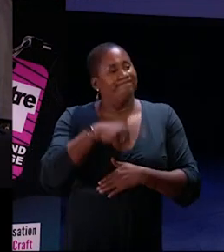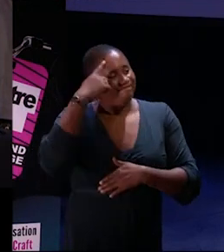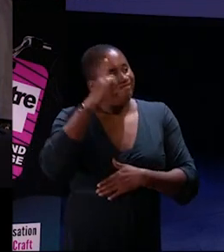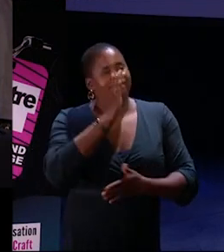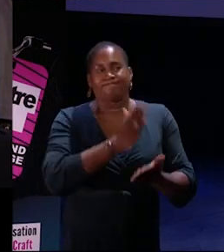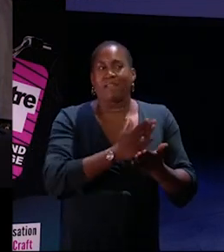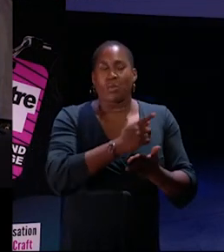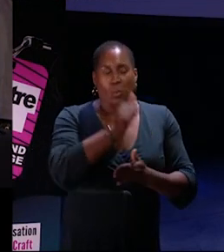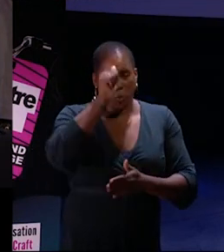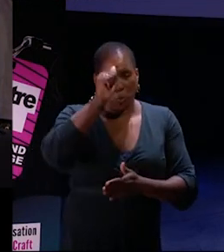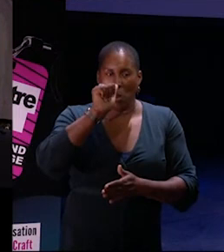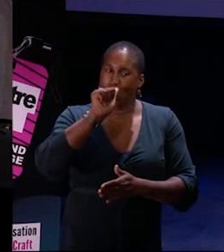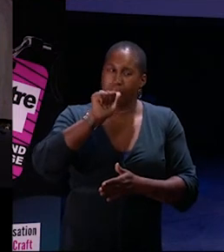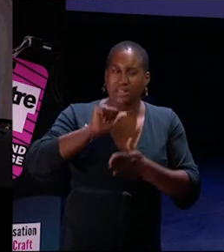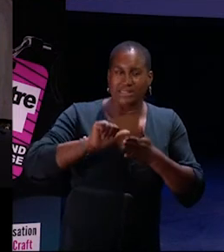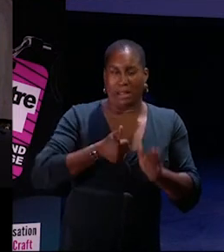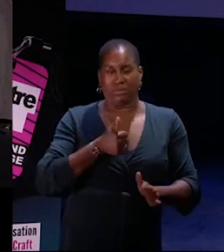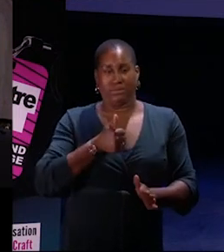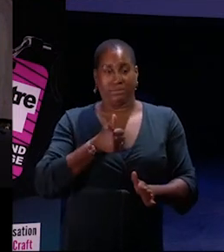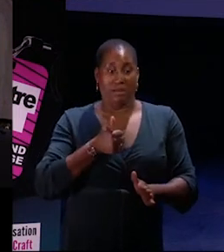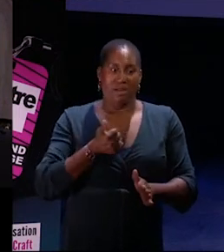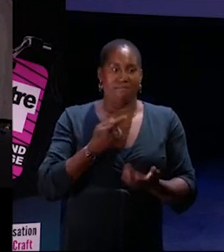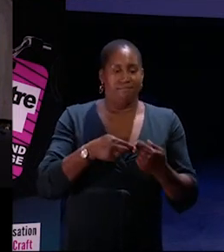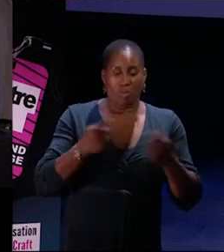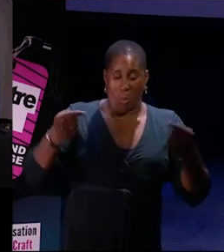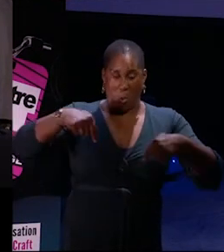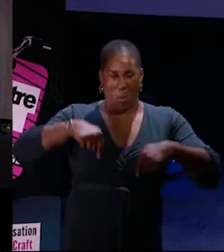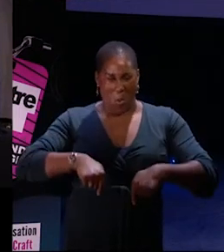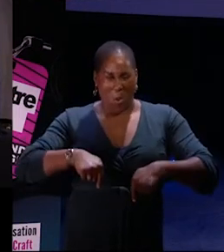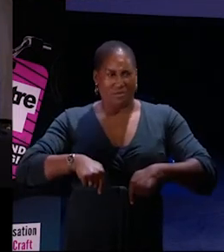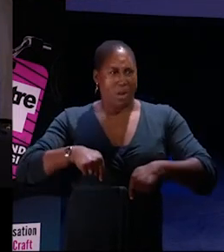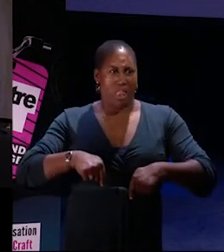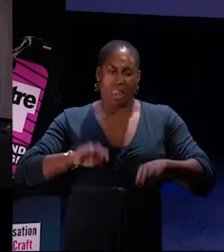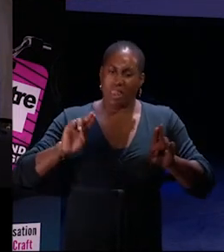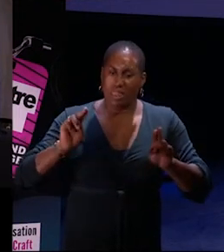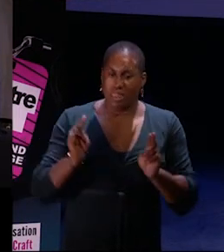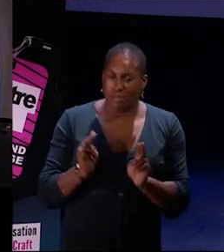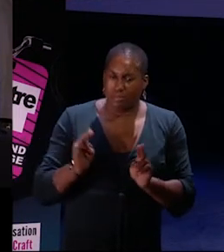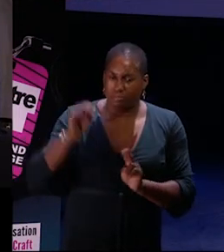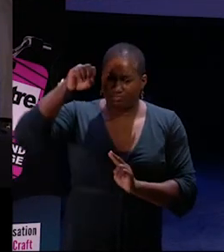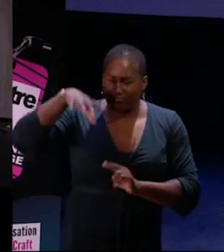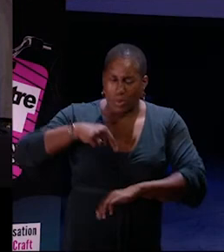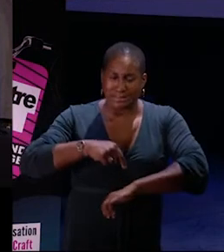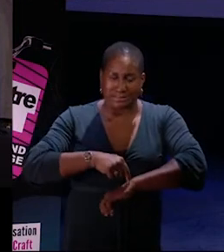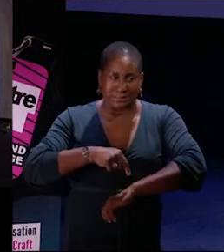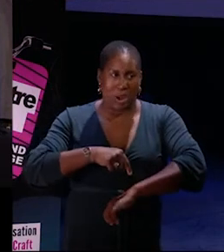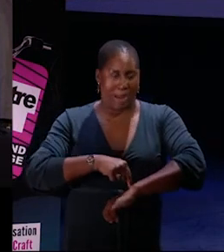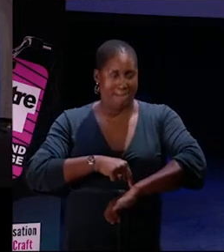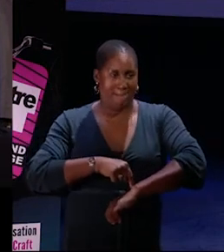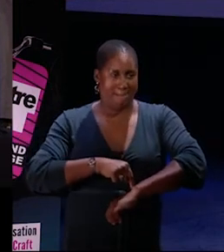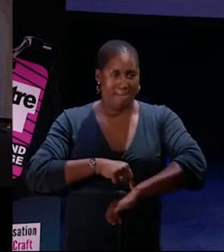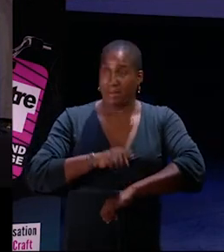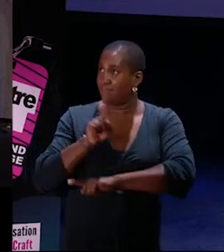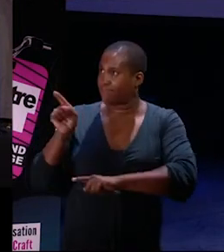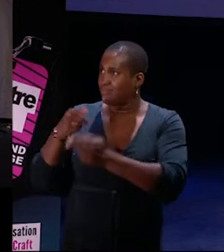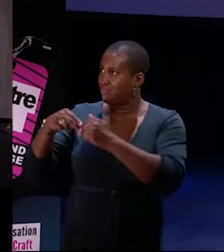know the tools. So if you're coming here and you've got very limited lighting time, the ones that understand visualization and work better with visualization can make more of their time on stage.